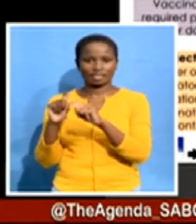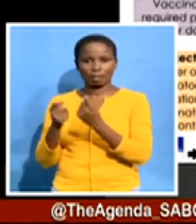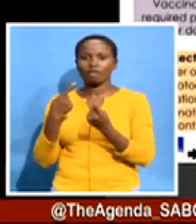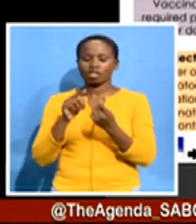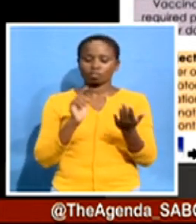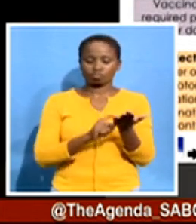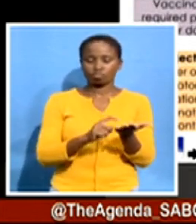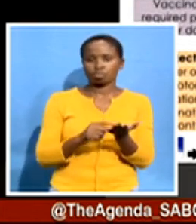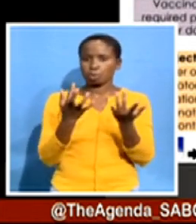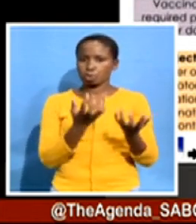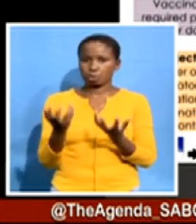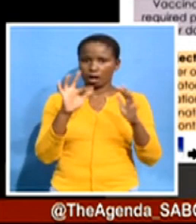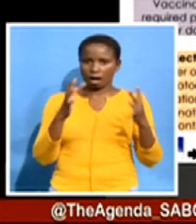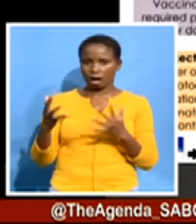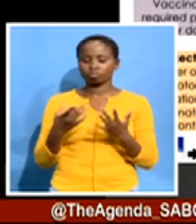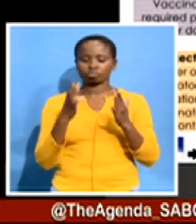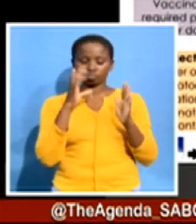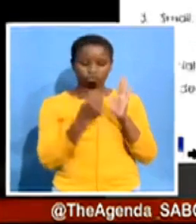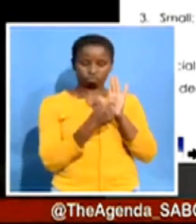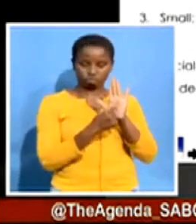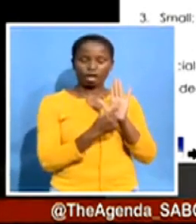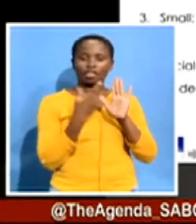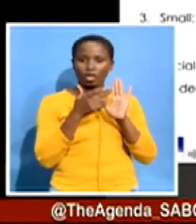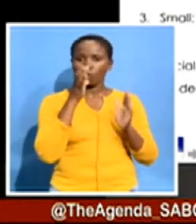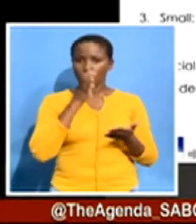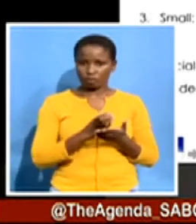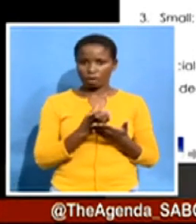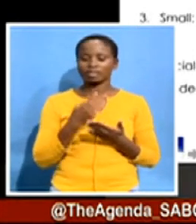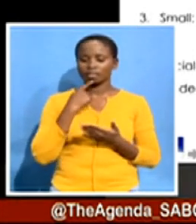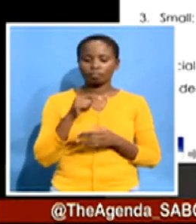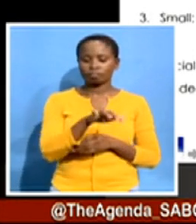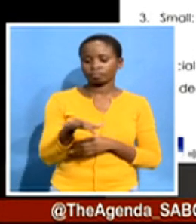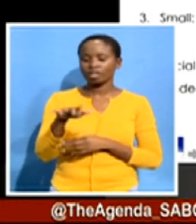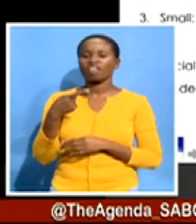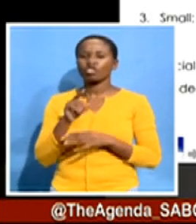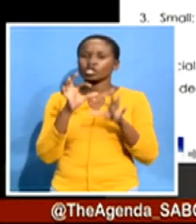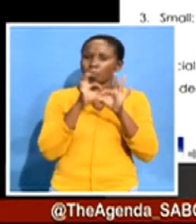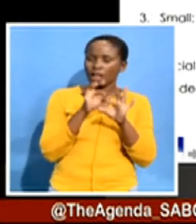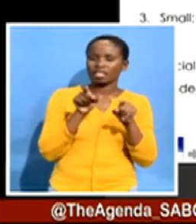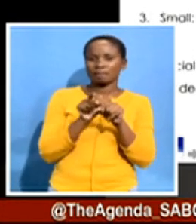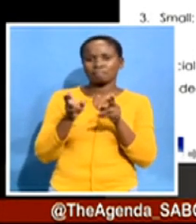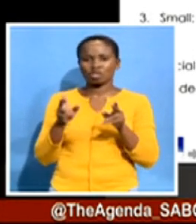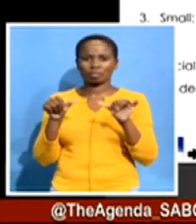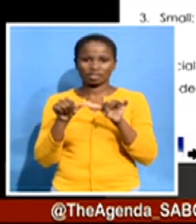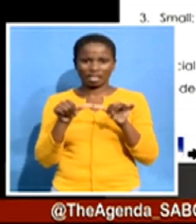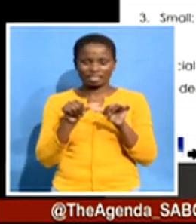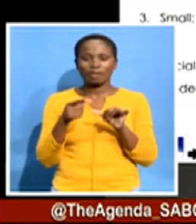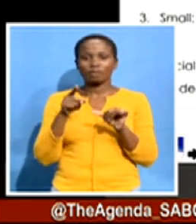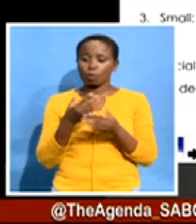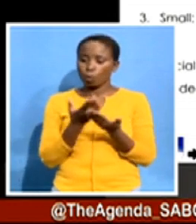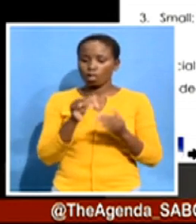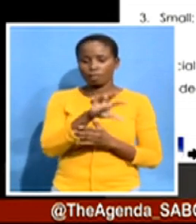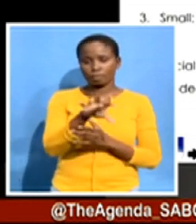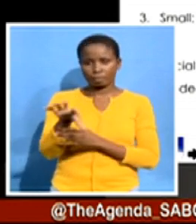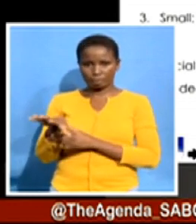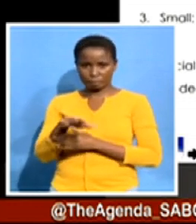a combination of these sites, small, medium, and large sites, across each of the areas, in each geographic area in the Western Cape,